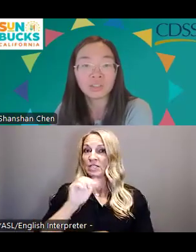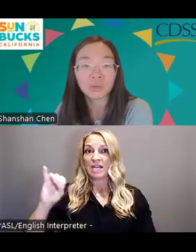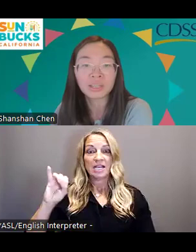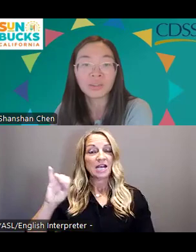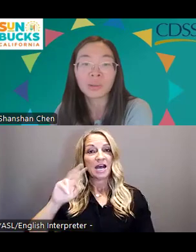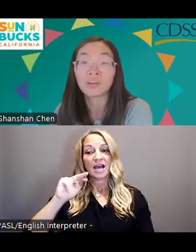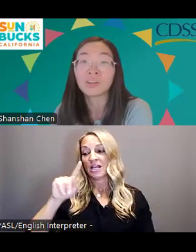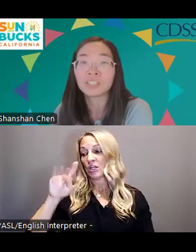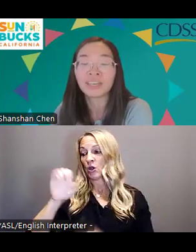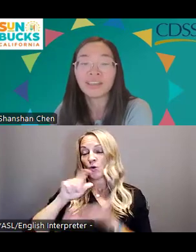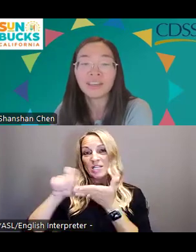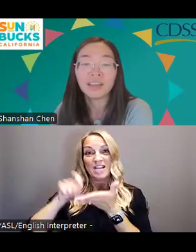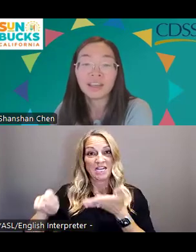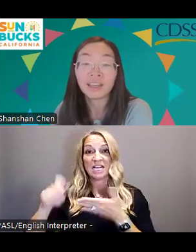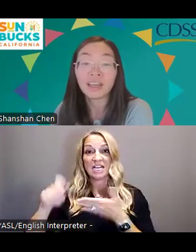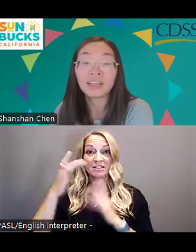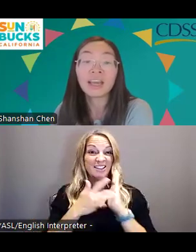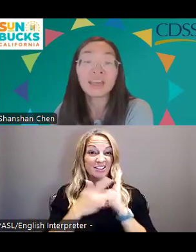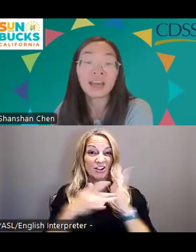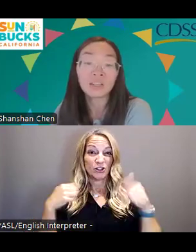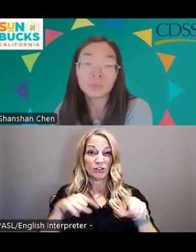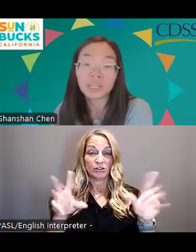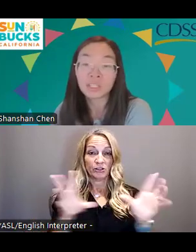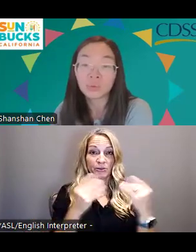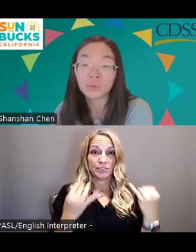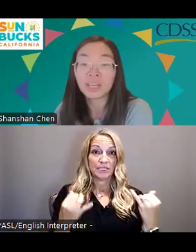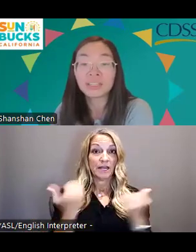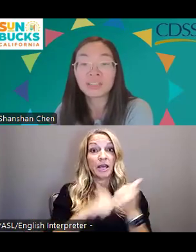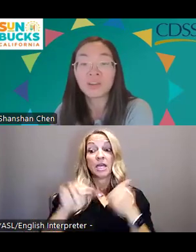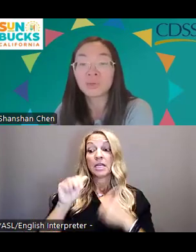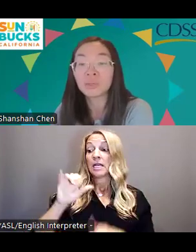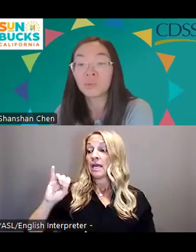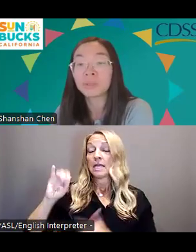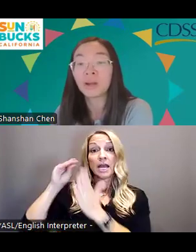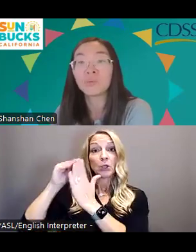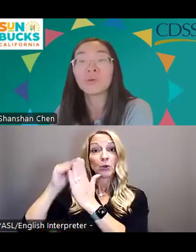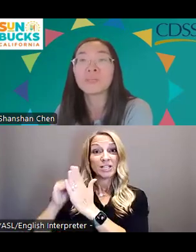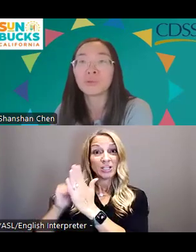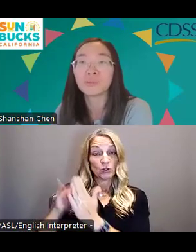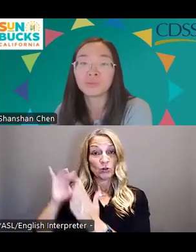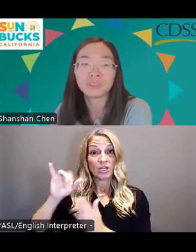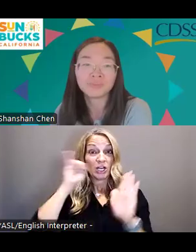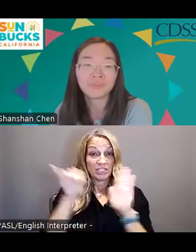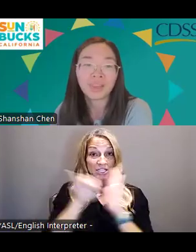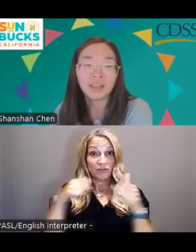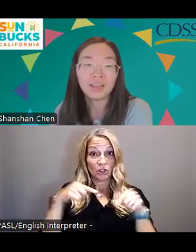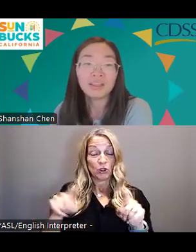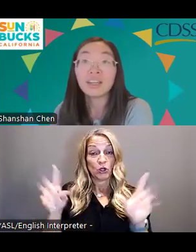technology during the webinar today, and any AI note-taking tools identified during the webinar will be